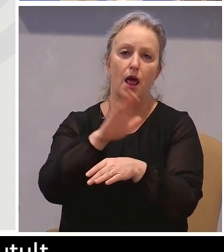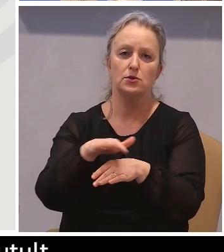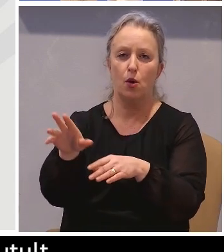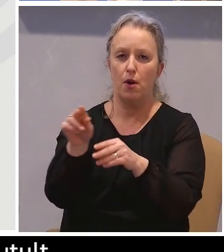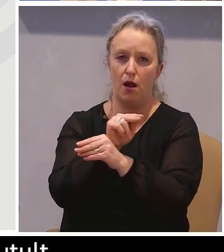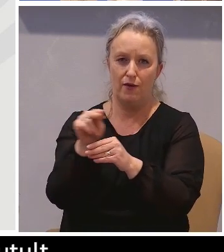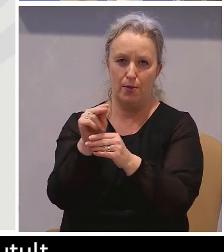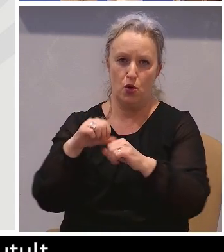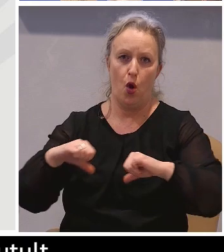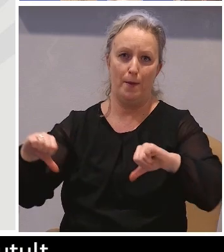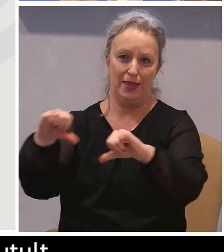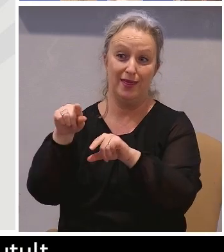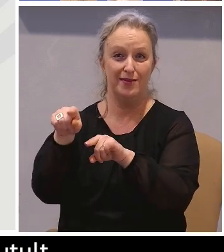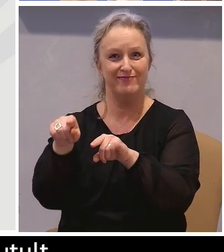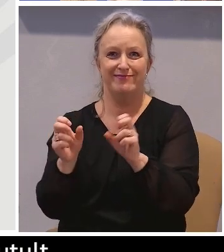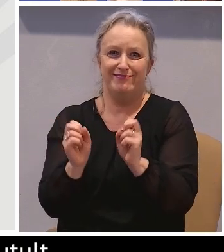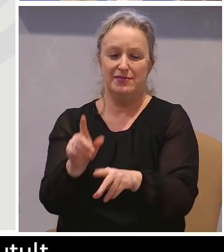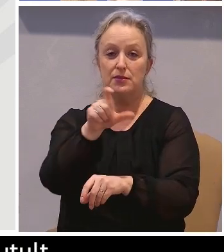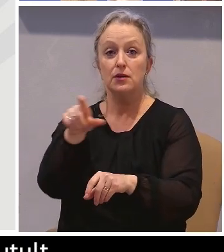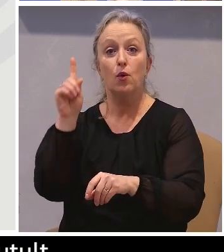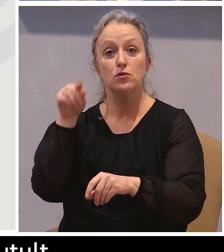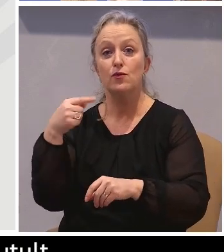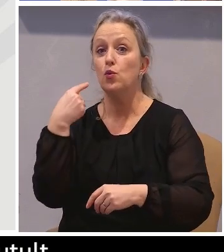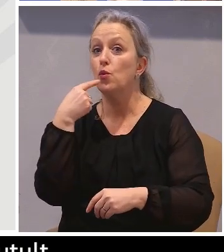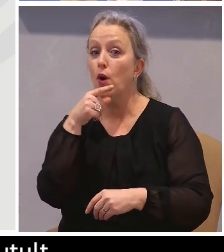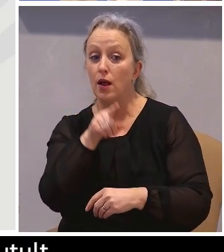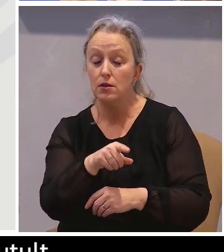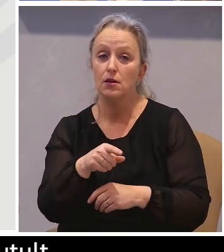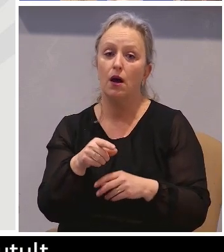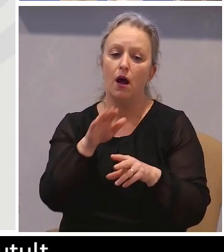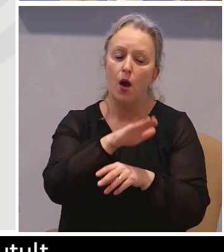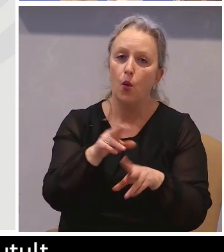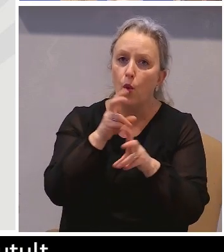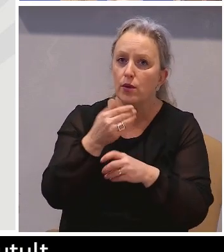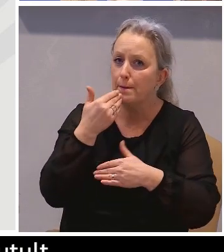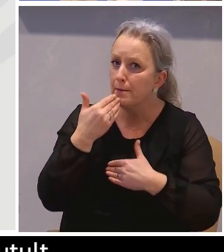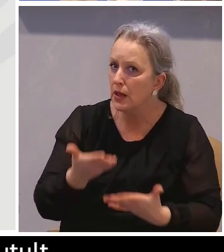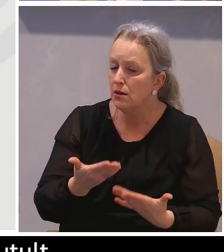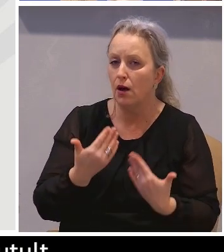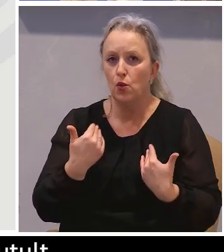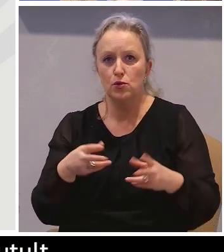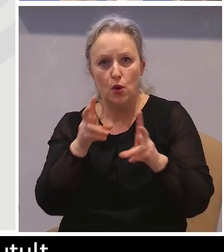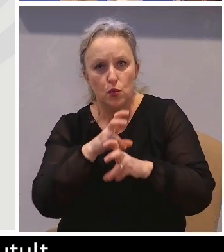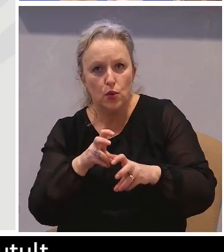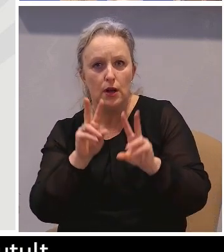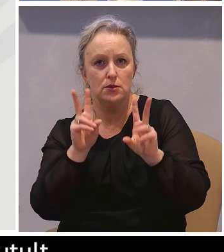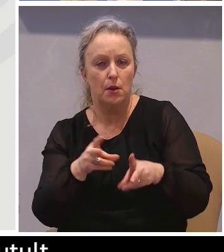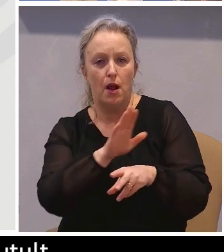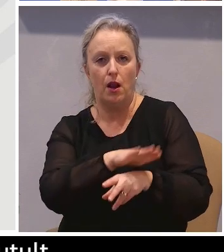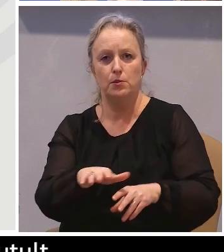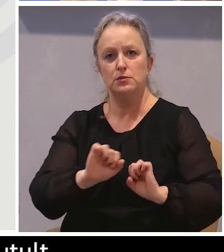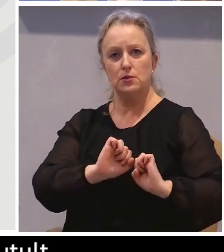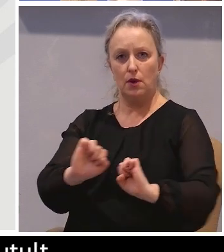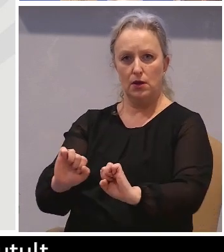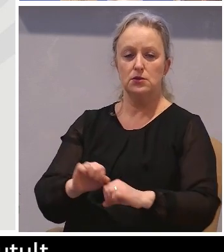There is a pediatric committee of the European Medicine Agency whose task is to coordinate all the activities related to